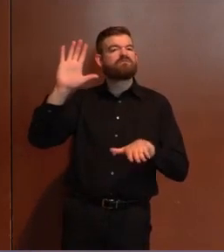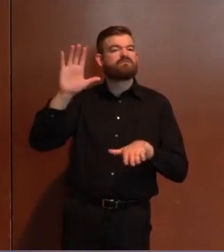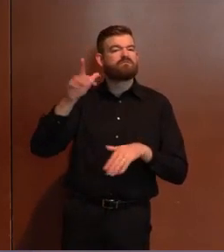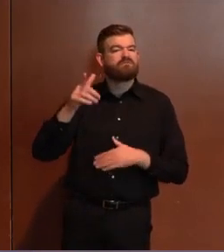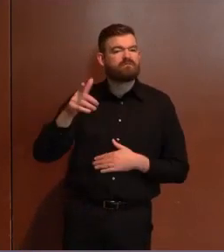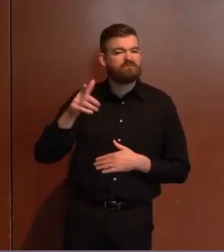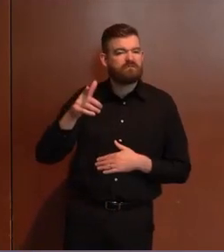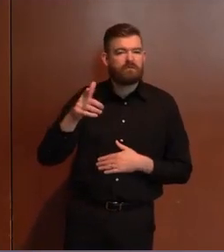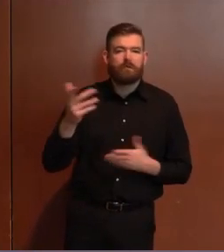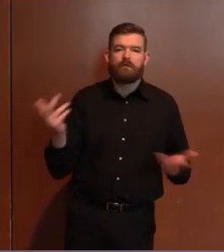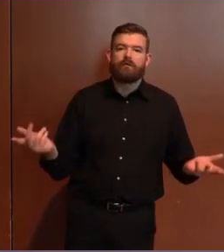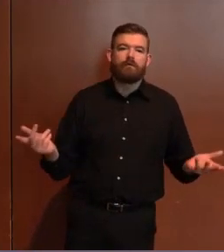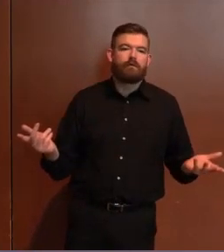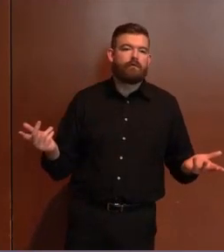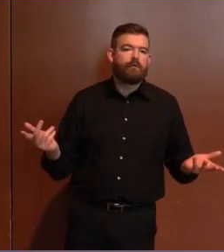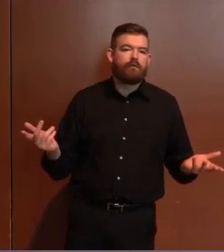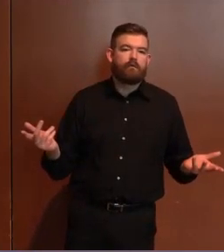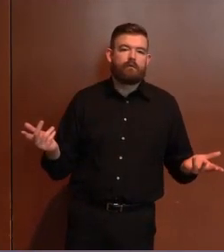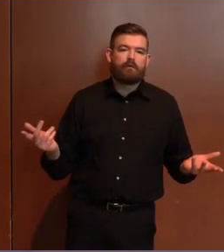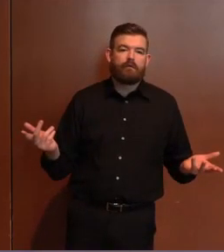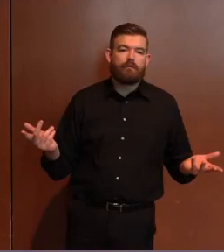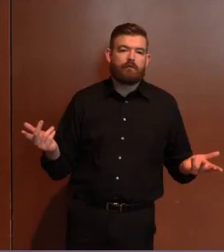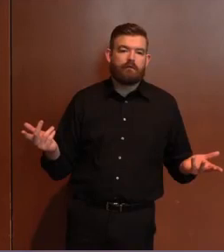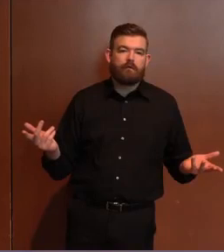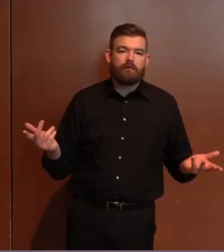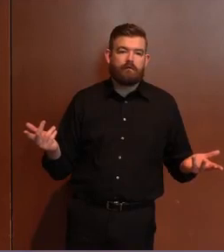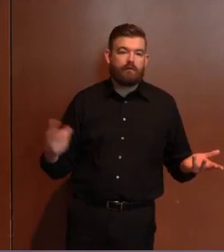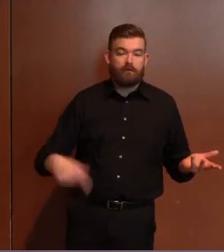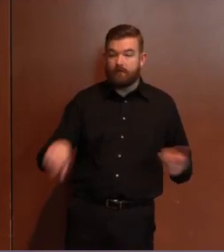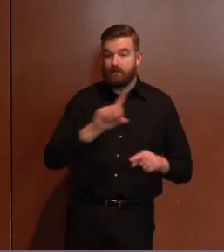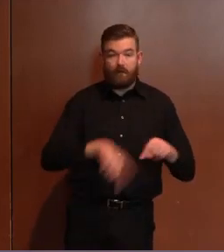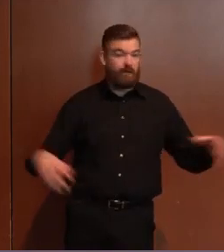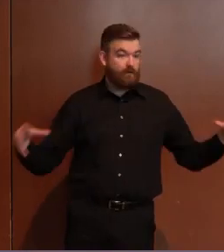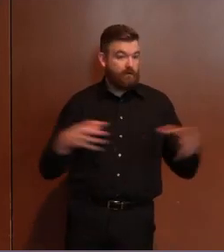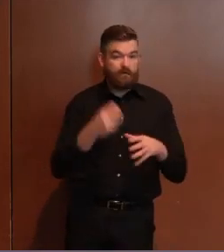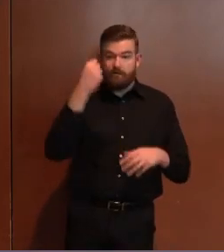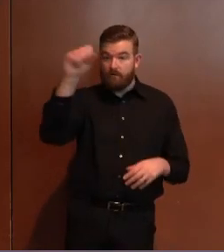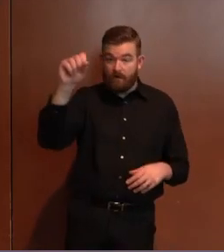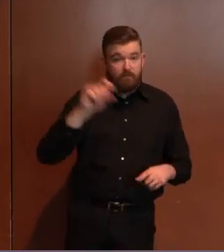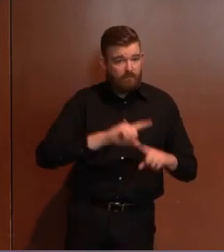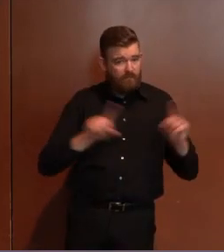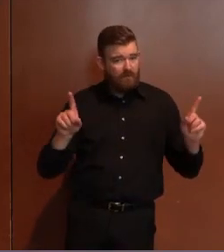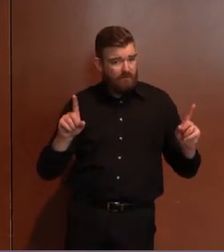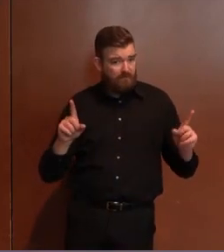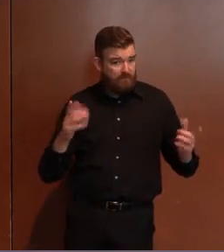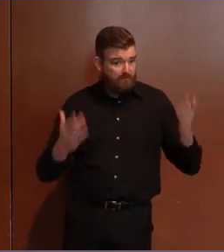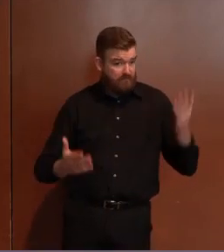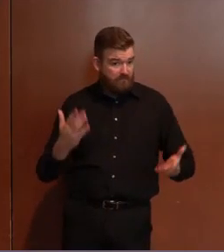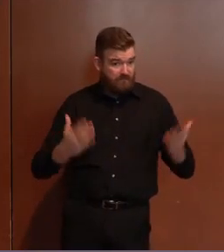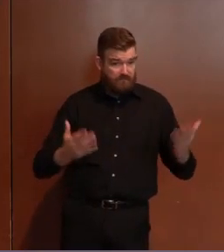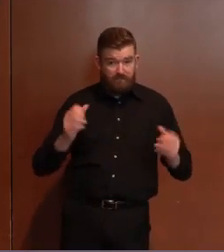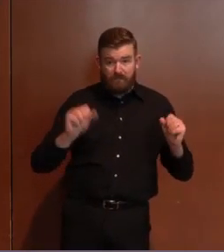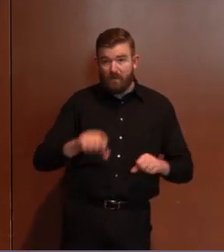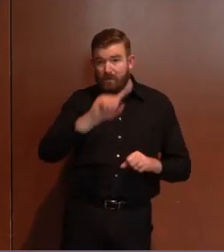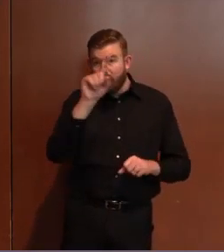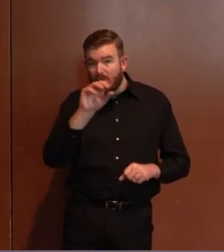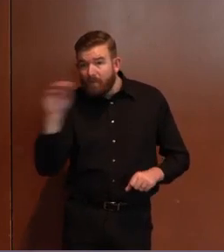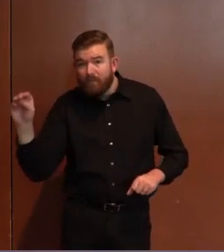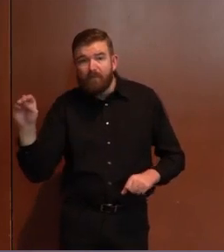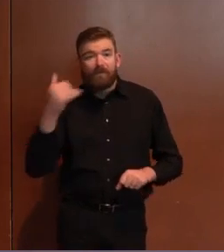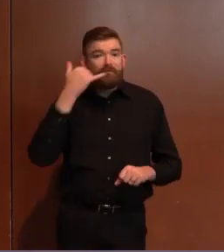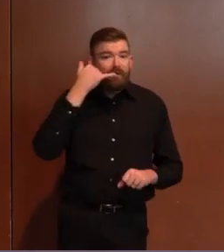they're done virtually on the telephone. There's an 800 number for somebody to call. There's an extended comment period,